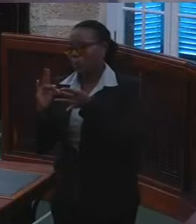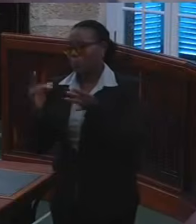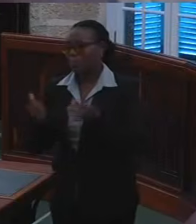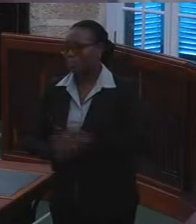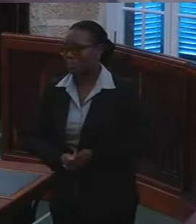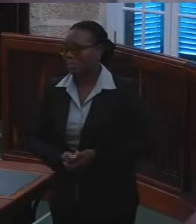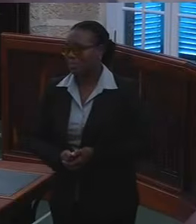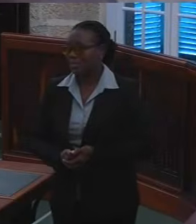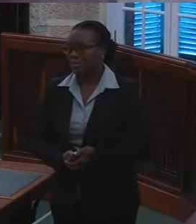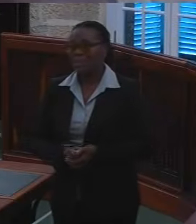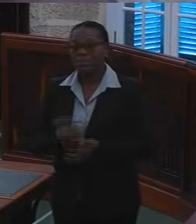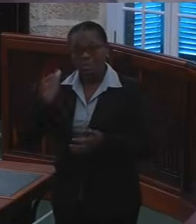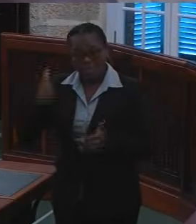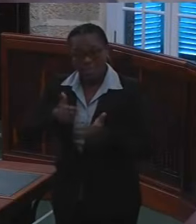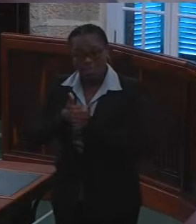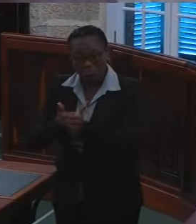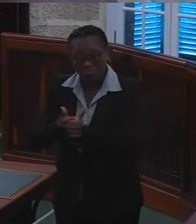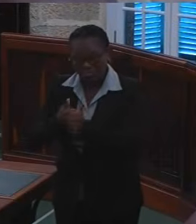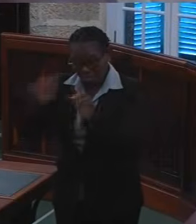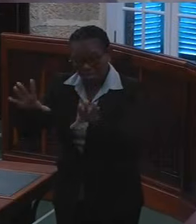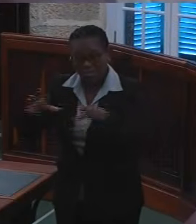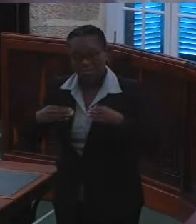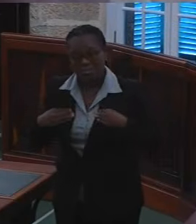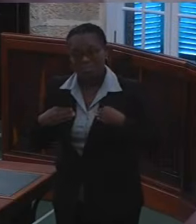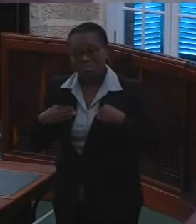You had to follow those instructions.